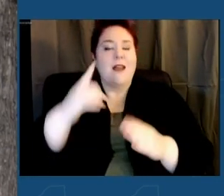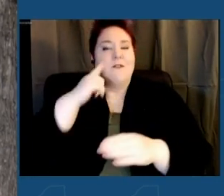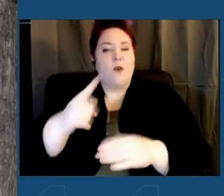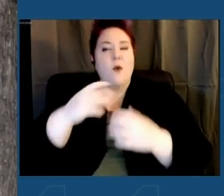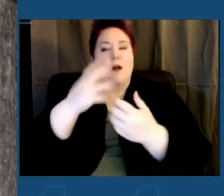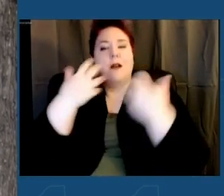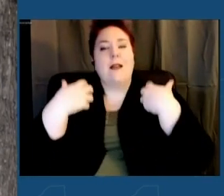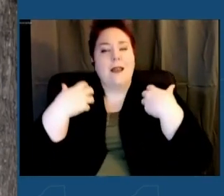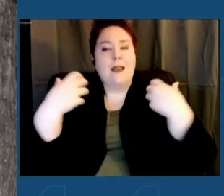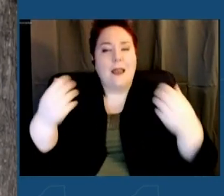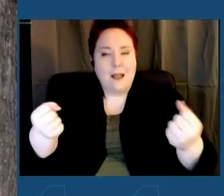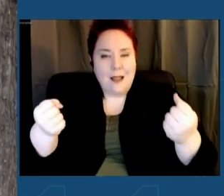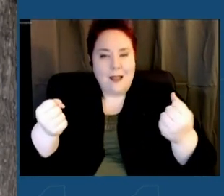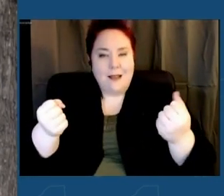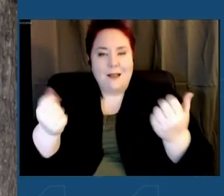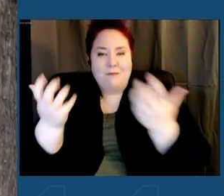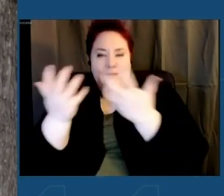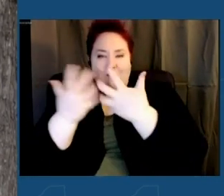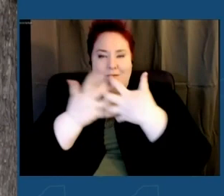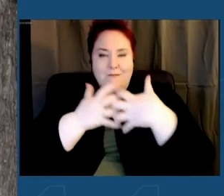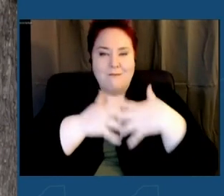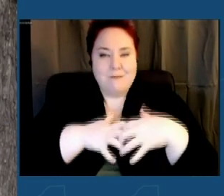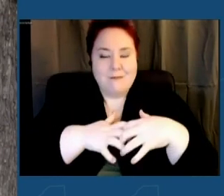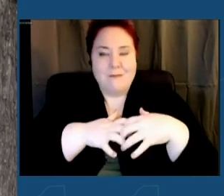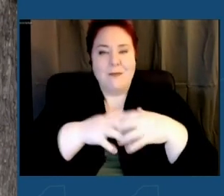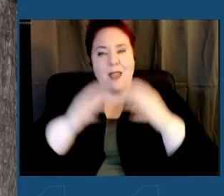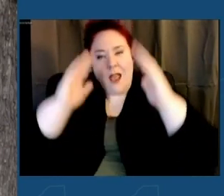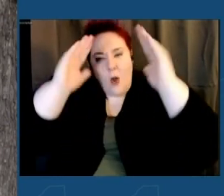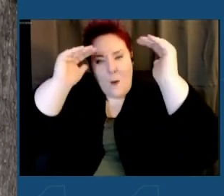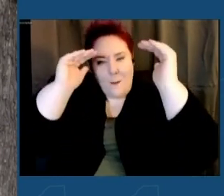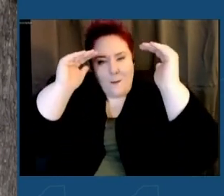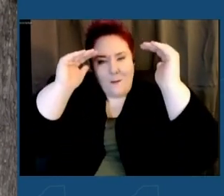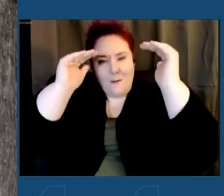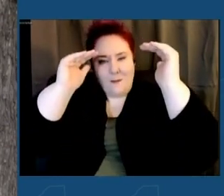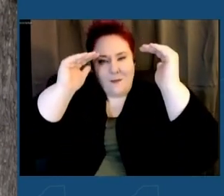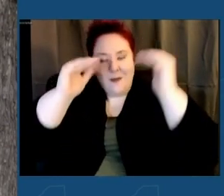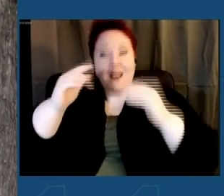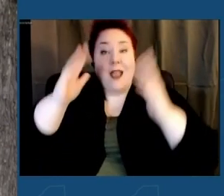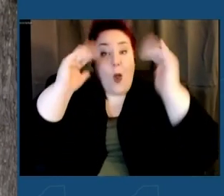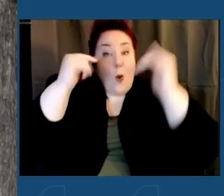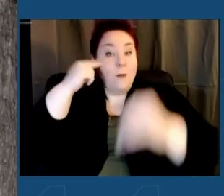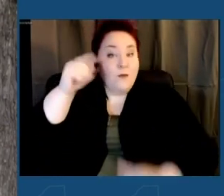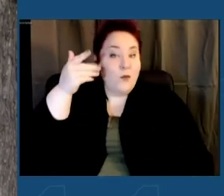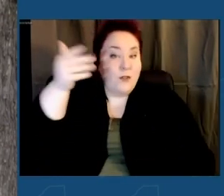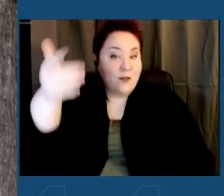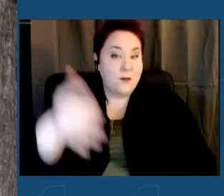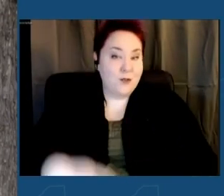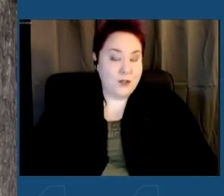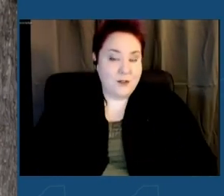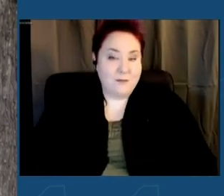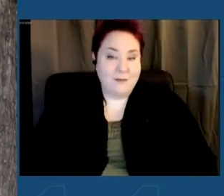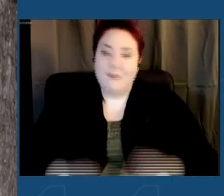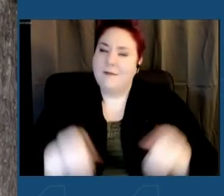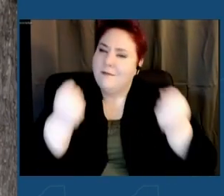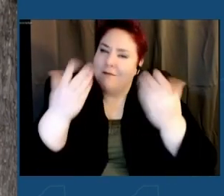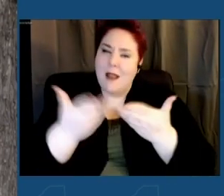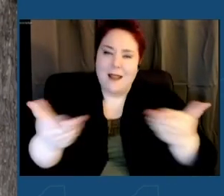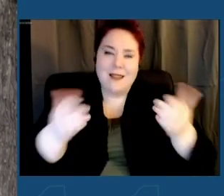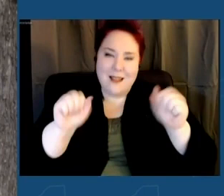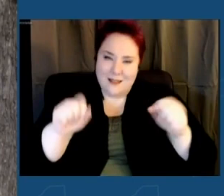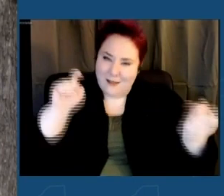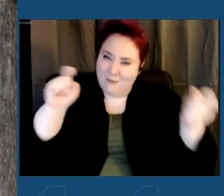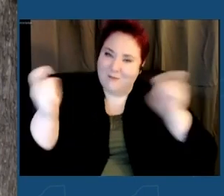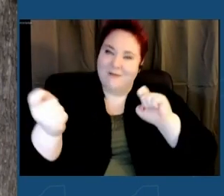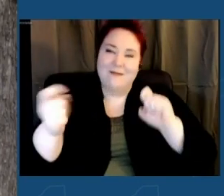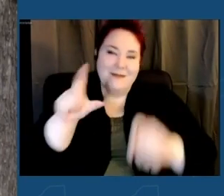repair, and hope for the future. A lot can happen in 30 years,